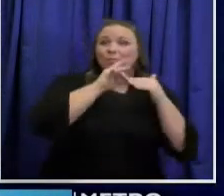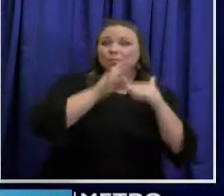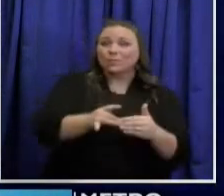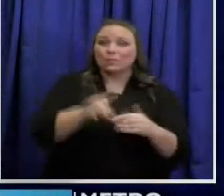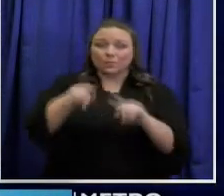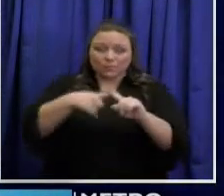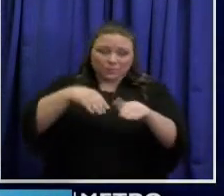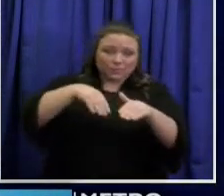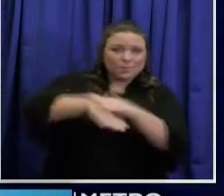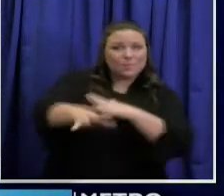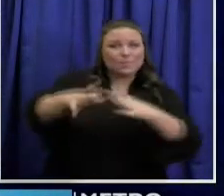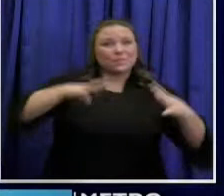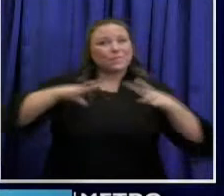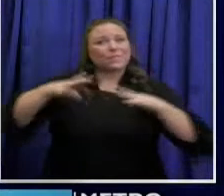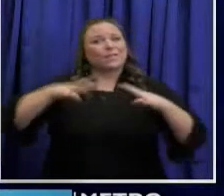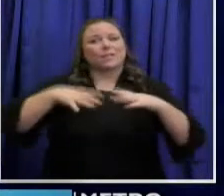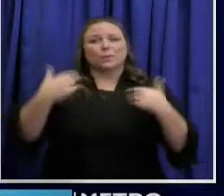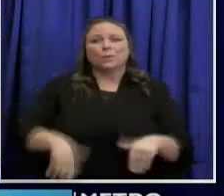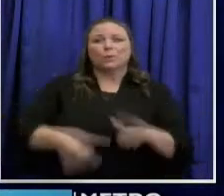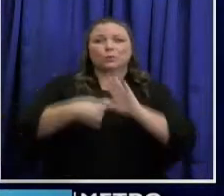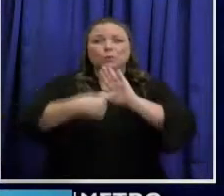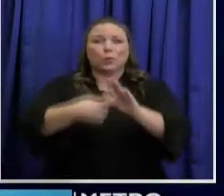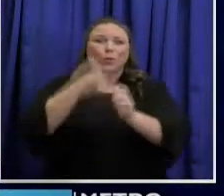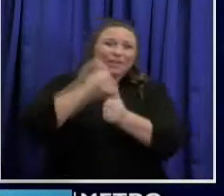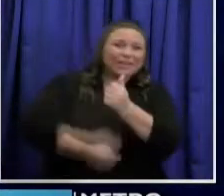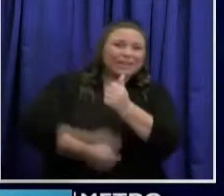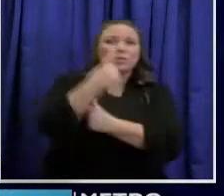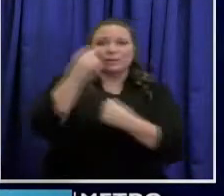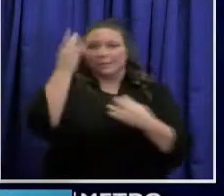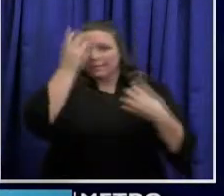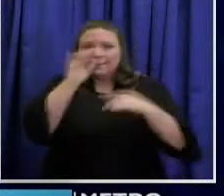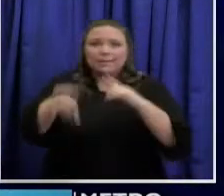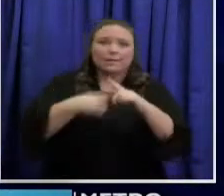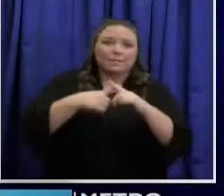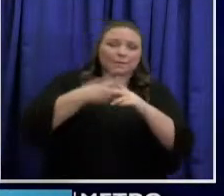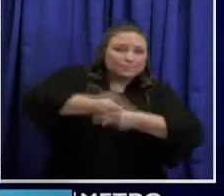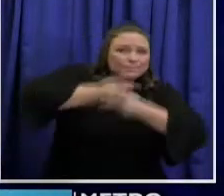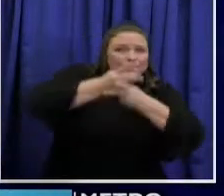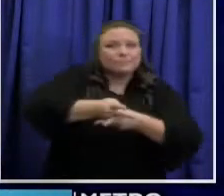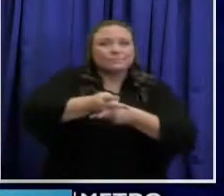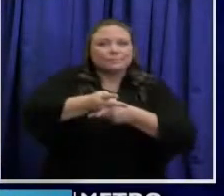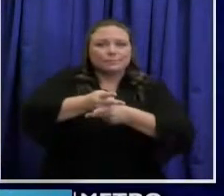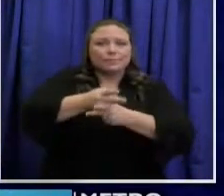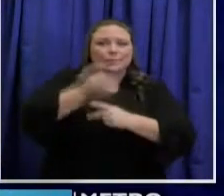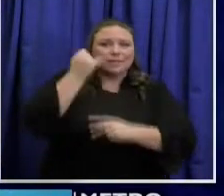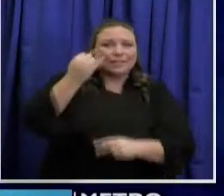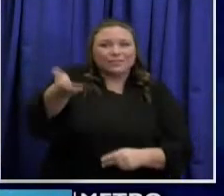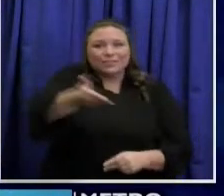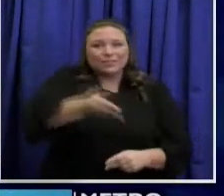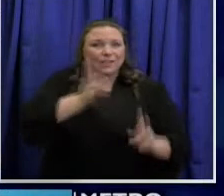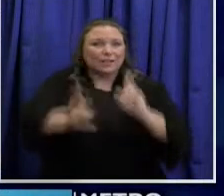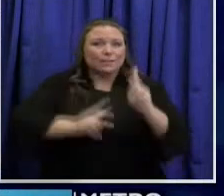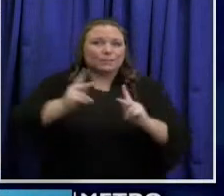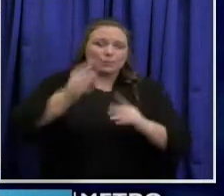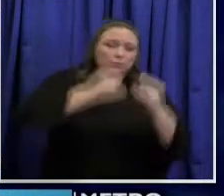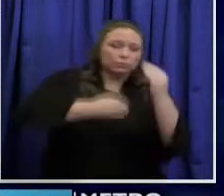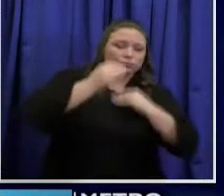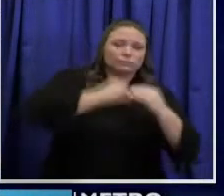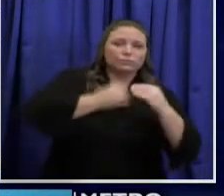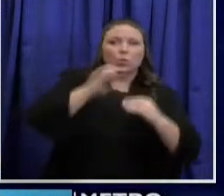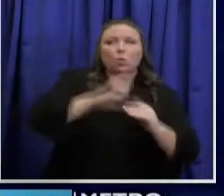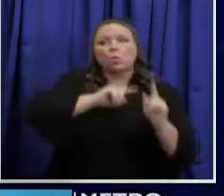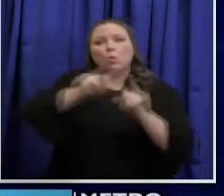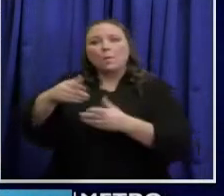we enter the holiday season. It should prompt everyone to think with caution when inviting friends over for dinner or going to a